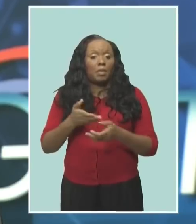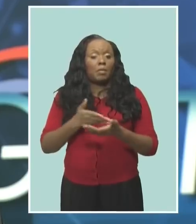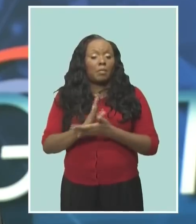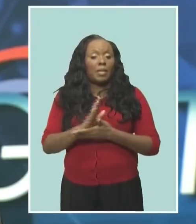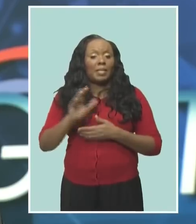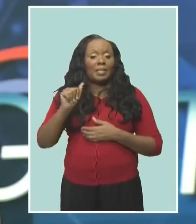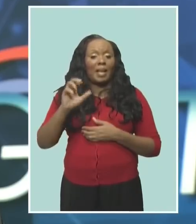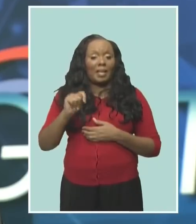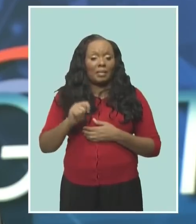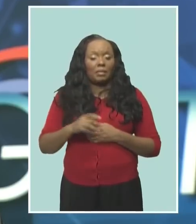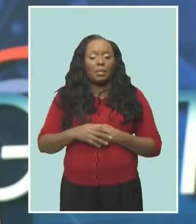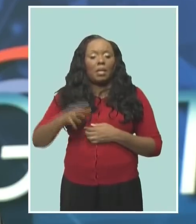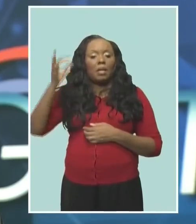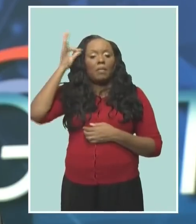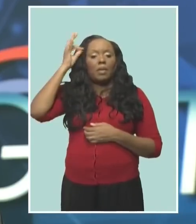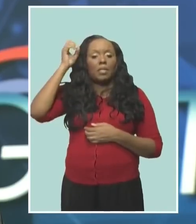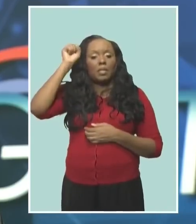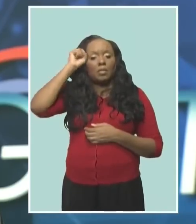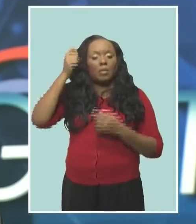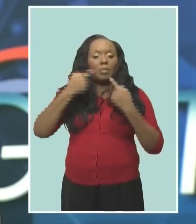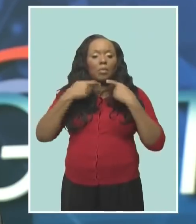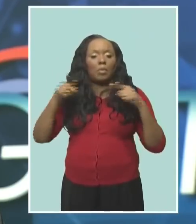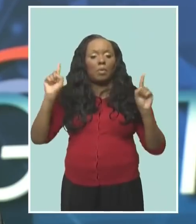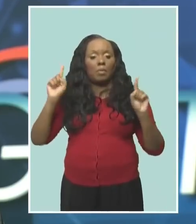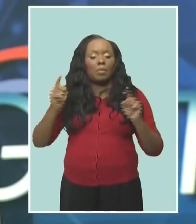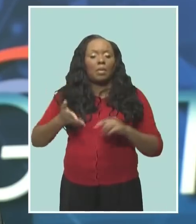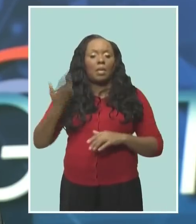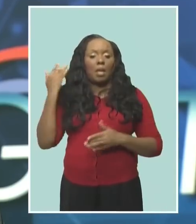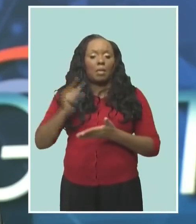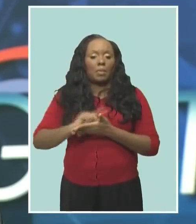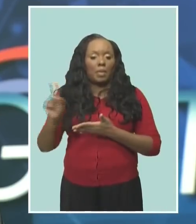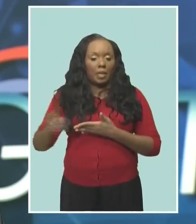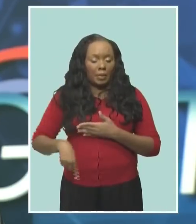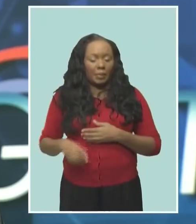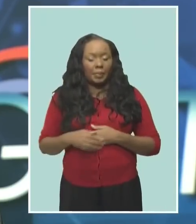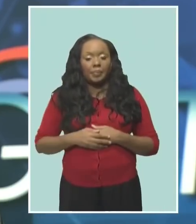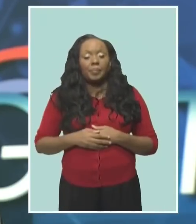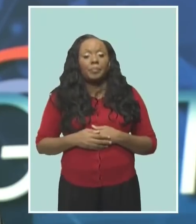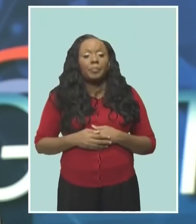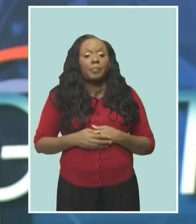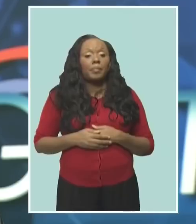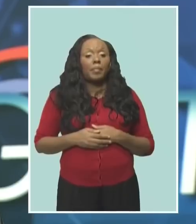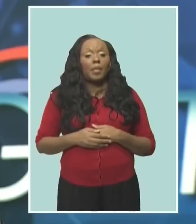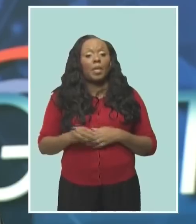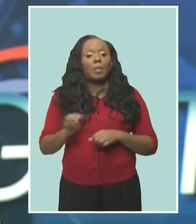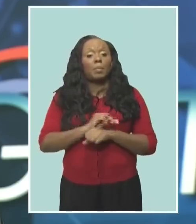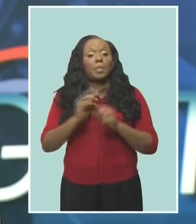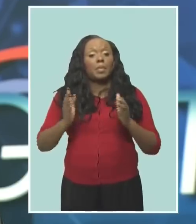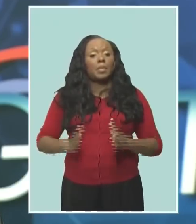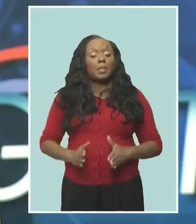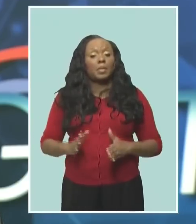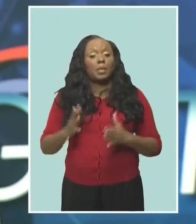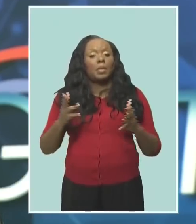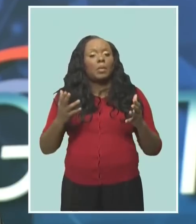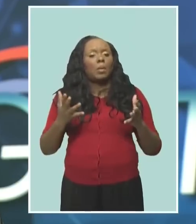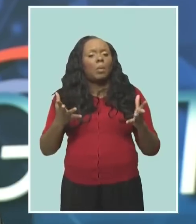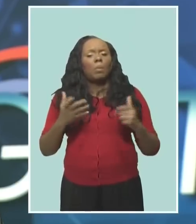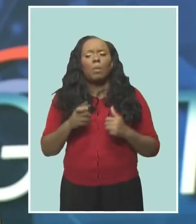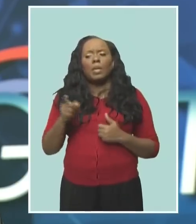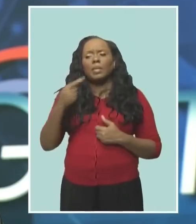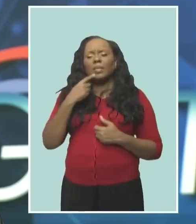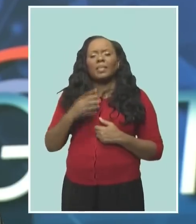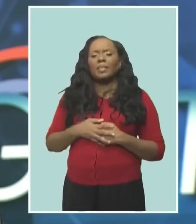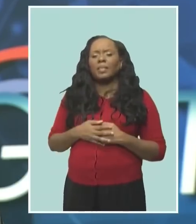at a political meeting last weekend. In response, Minister Jordan wants Mr. Stewart to indicate where and when the information